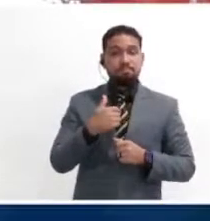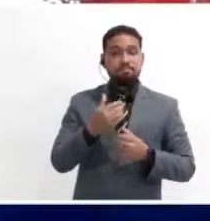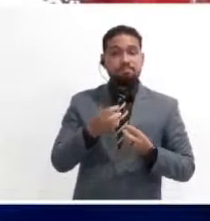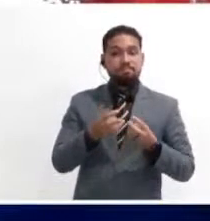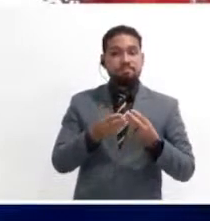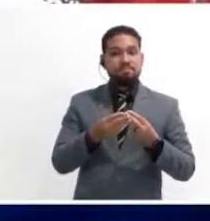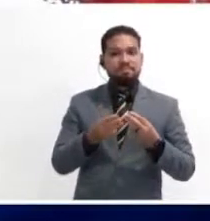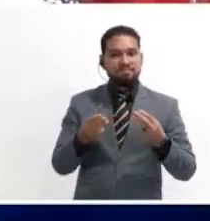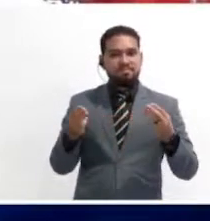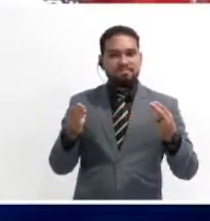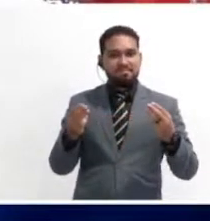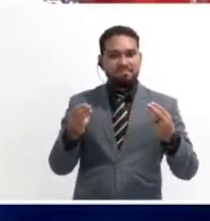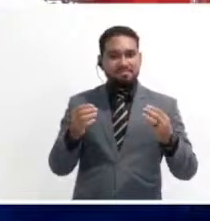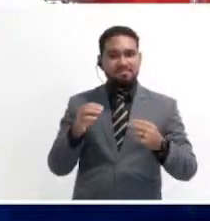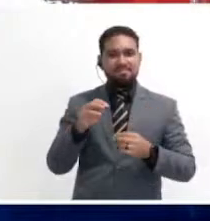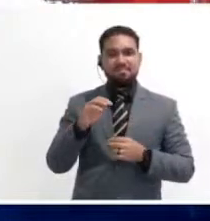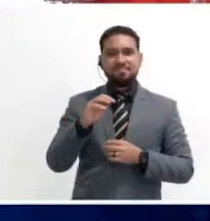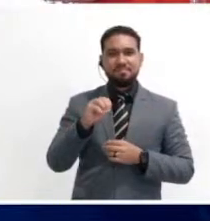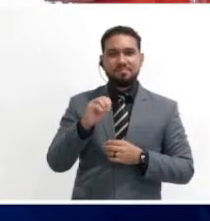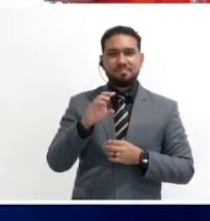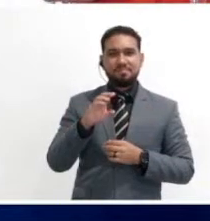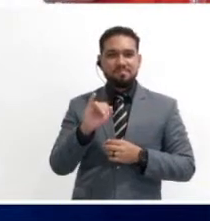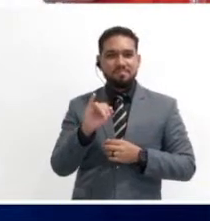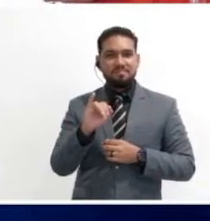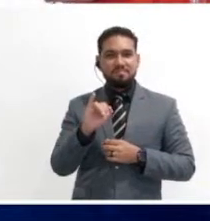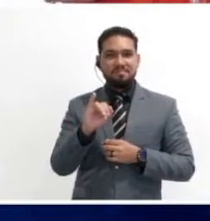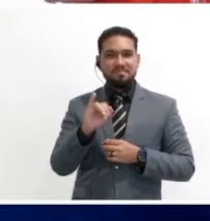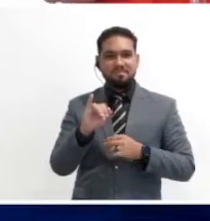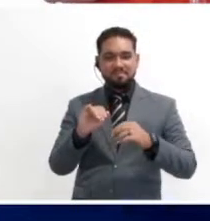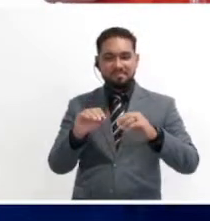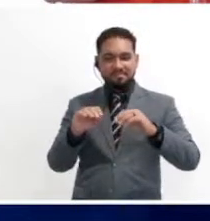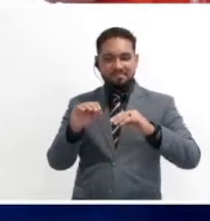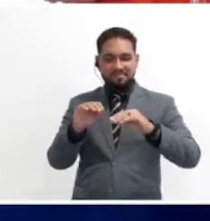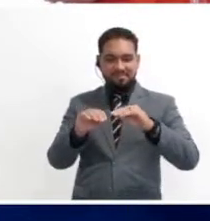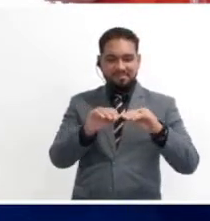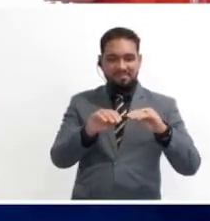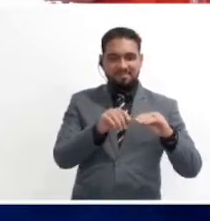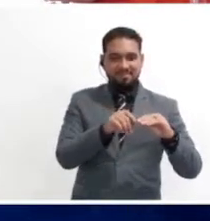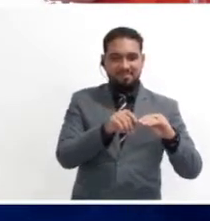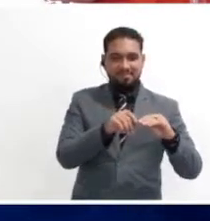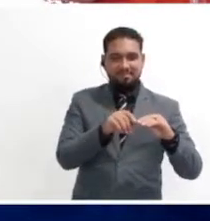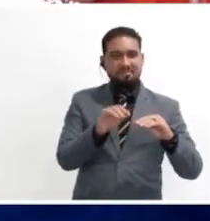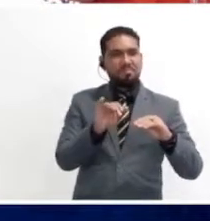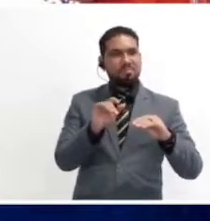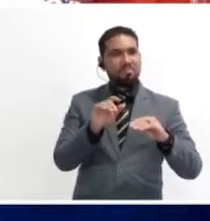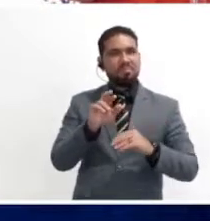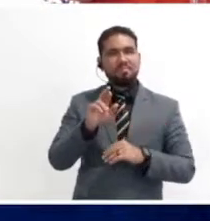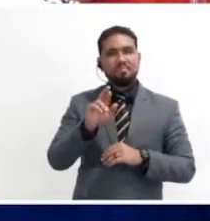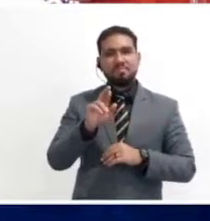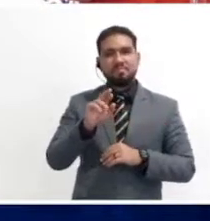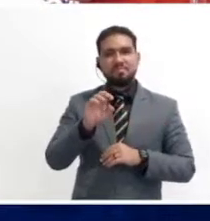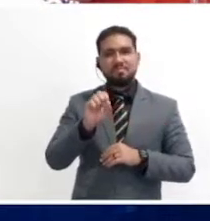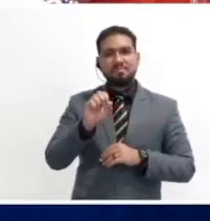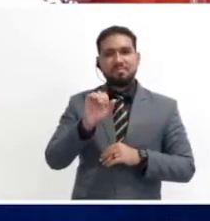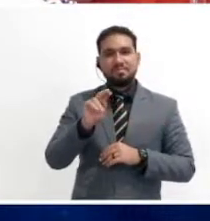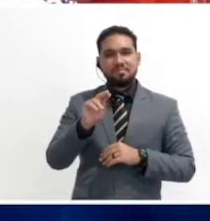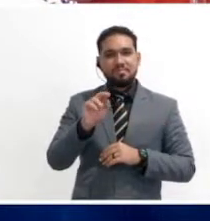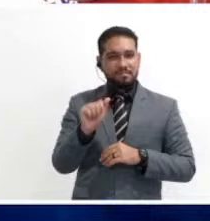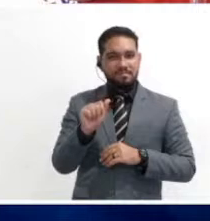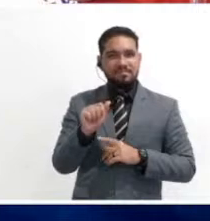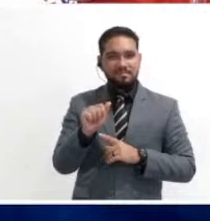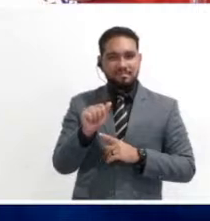again, shows you what I was describing. It's generally an epoxy resin, but highly filled with like silica